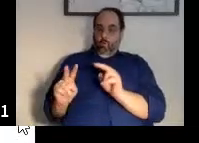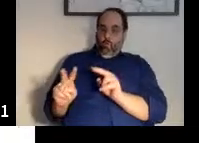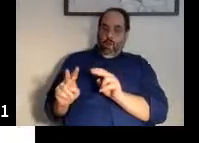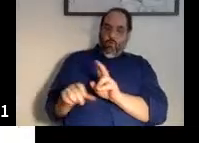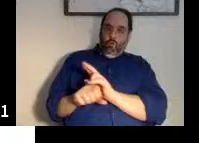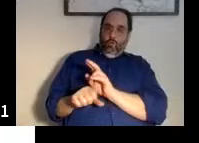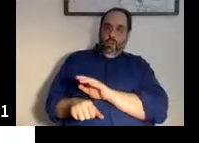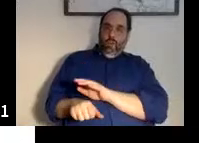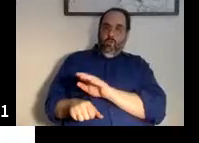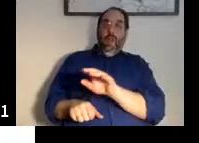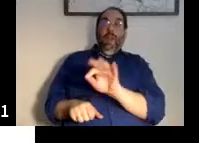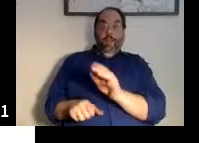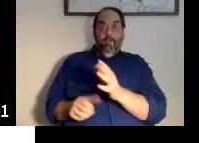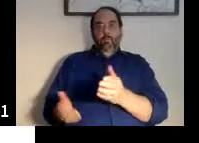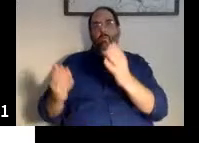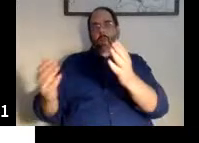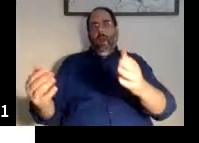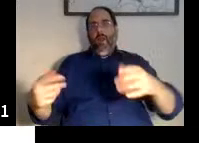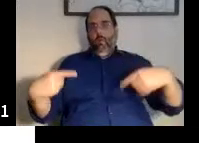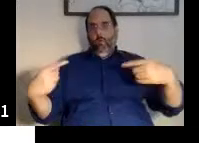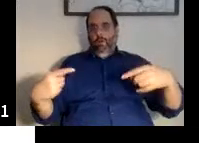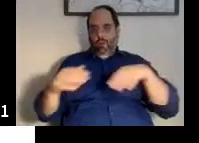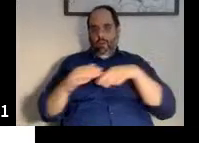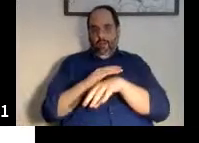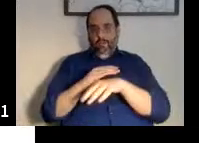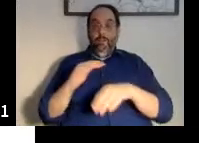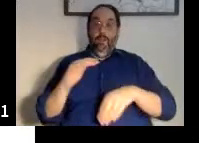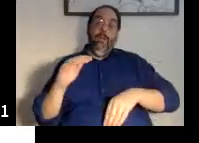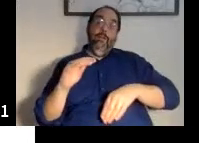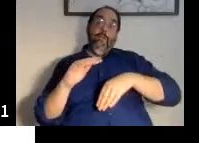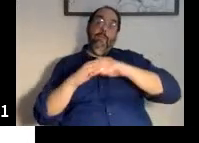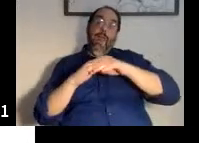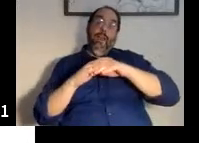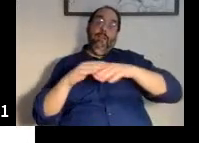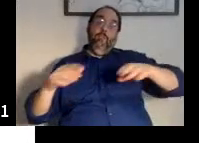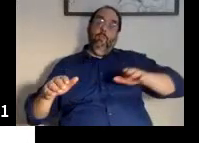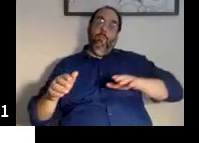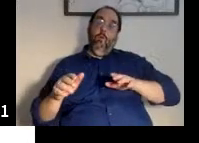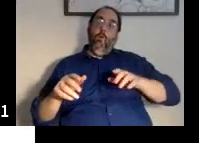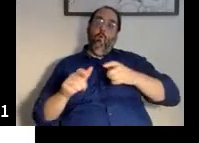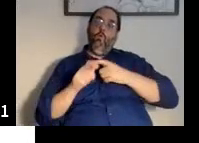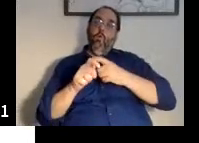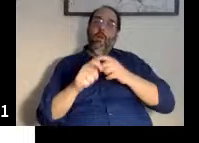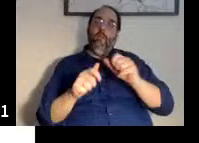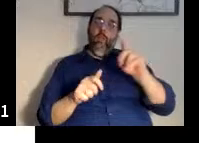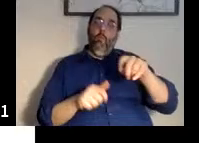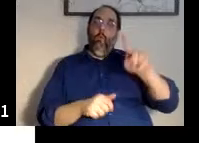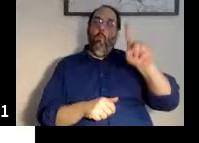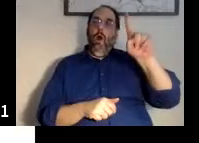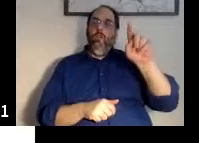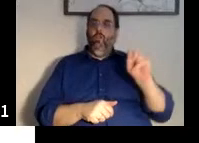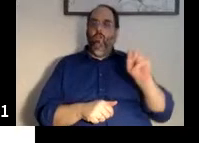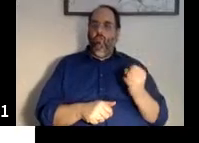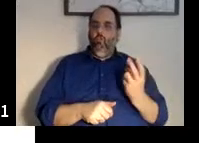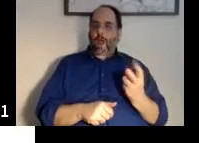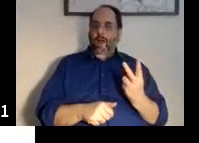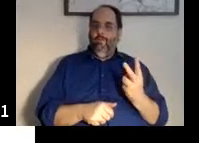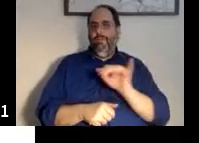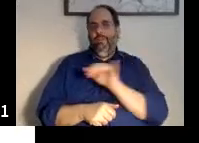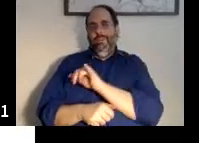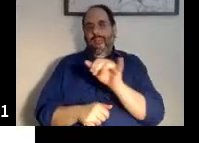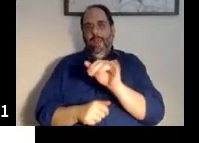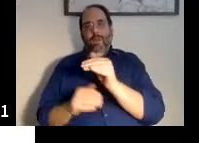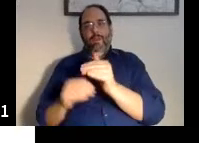wheelchair access is provided. The maximum running slope is 1 in 12, similar to the built environment.